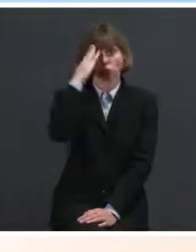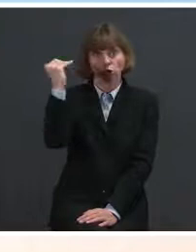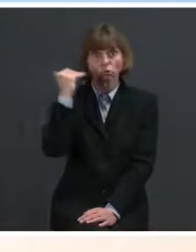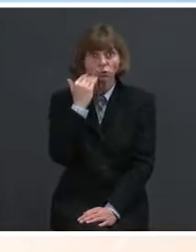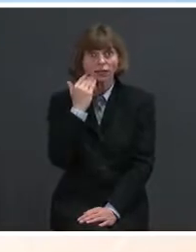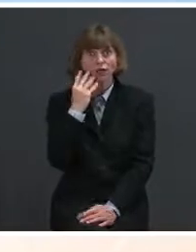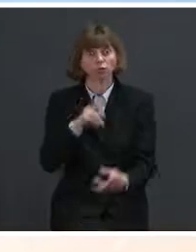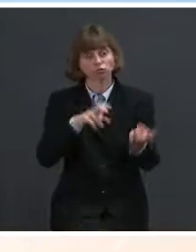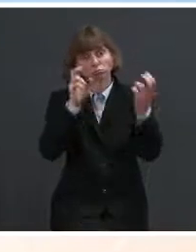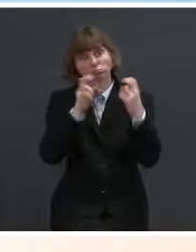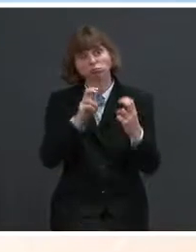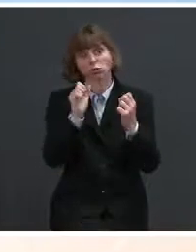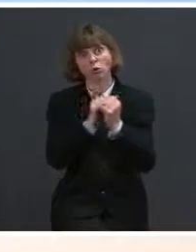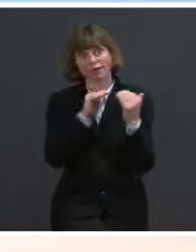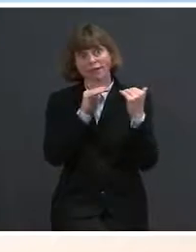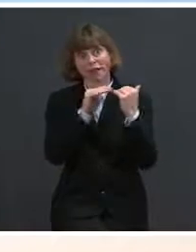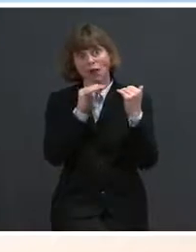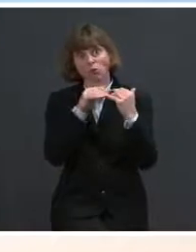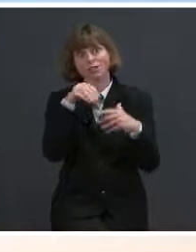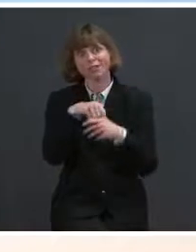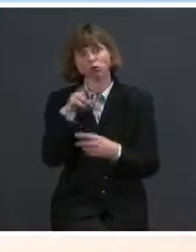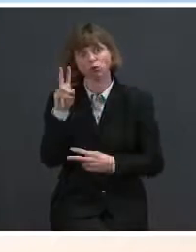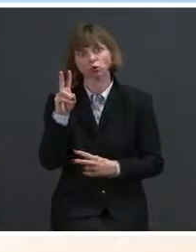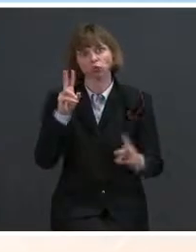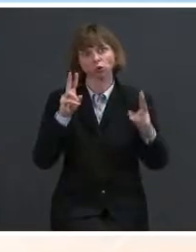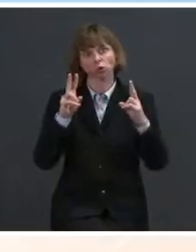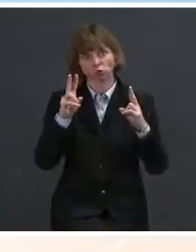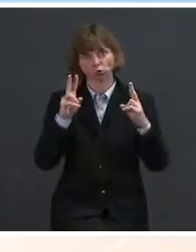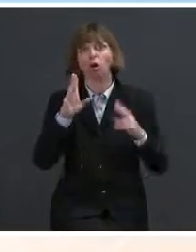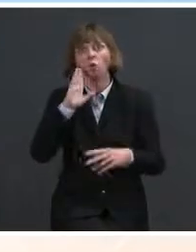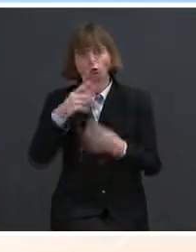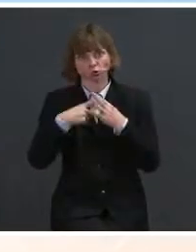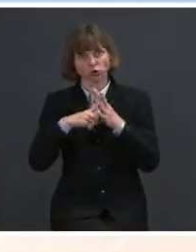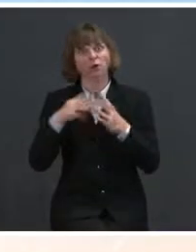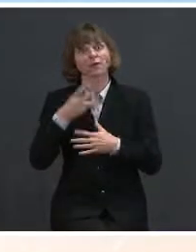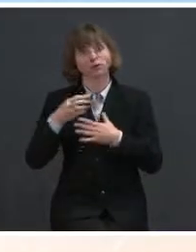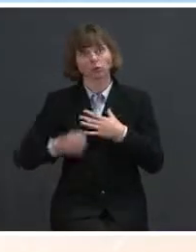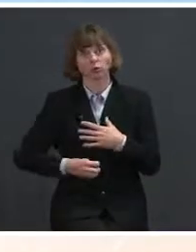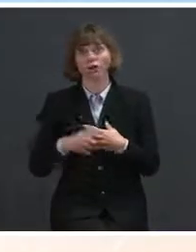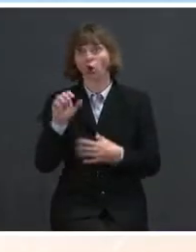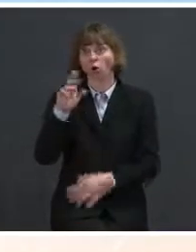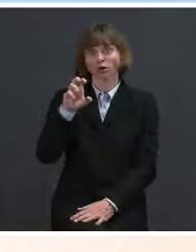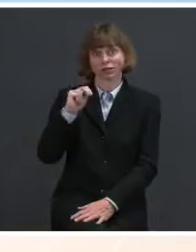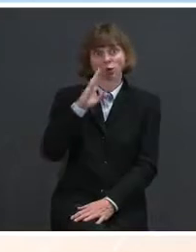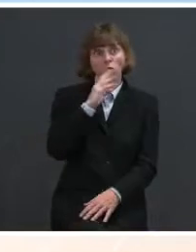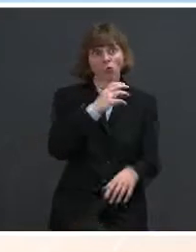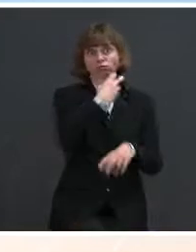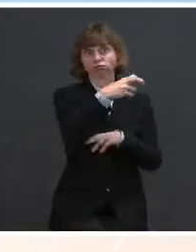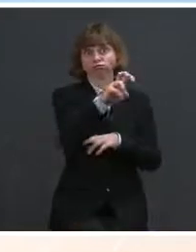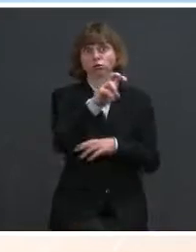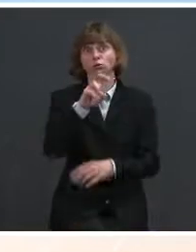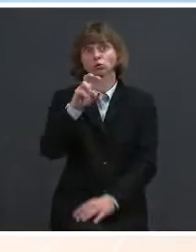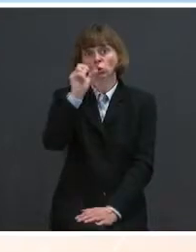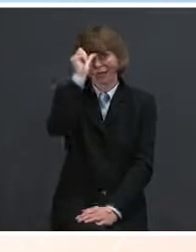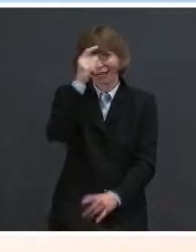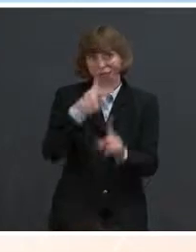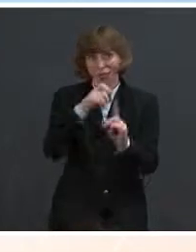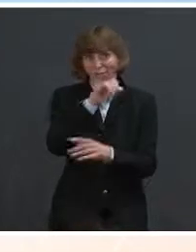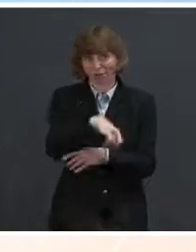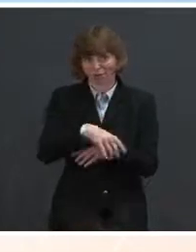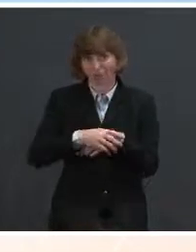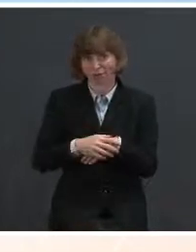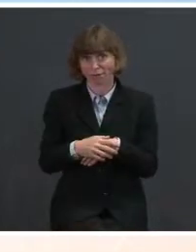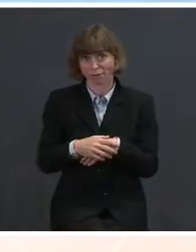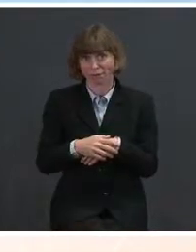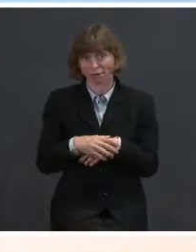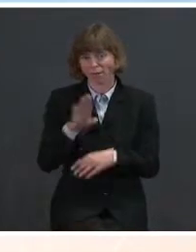2+2 format. They're getting on the road this weekend. Secretary Austin will go on to India from there. Secretary Blinken and I will